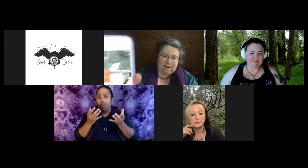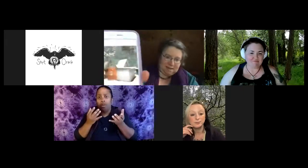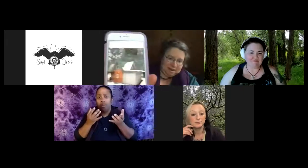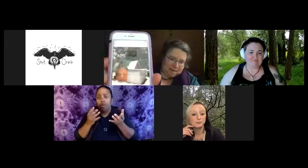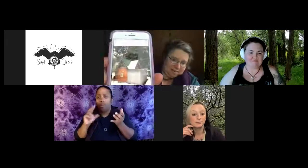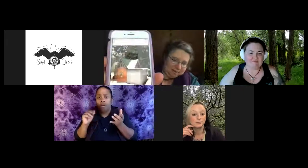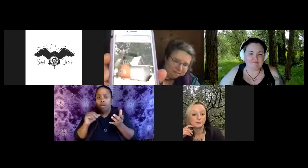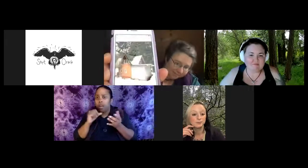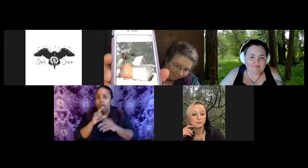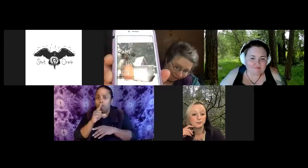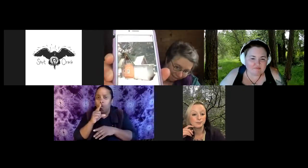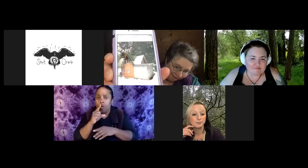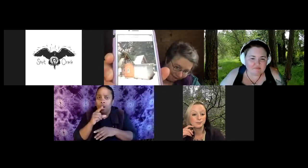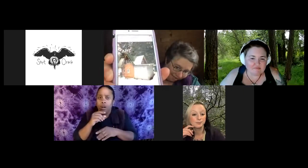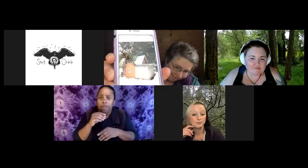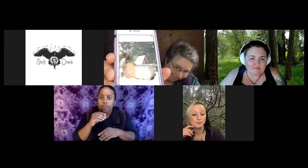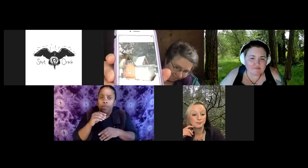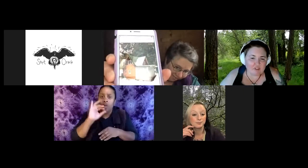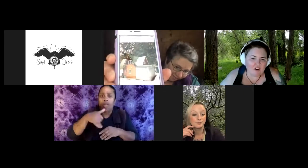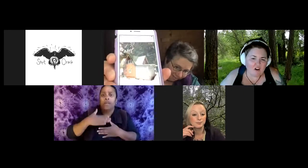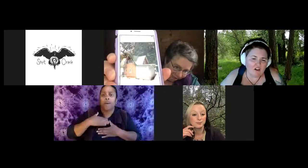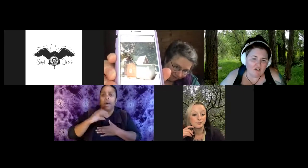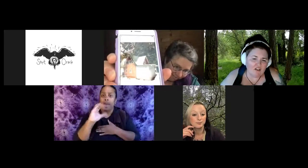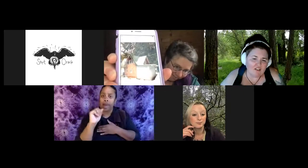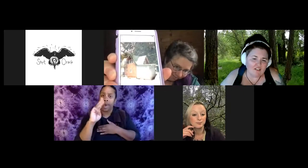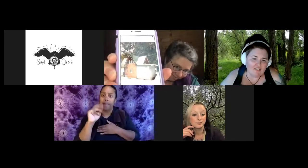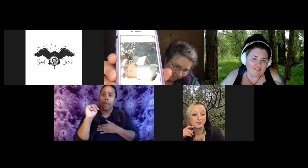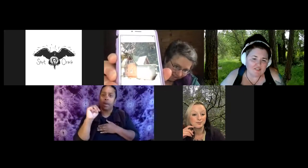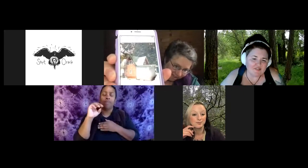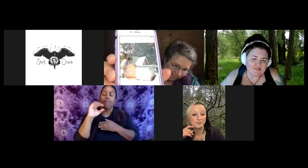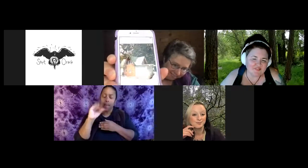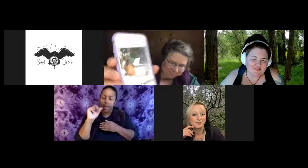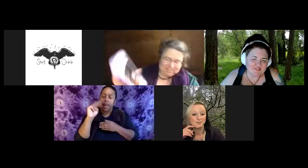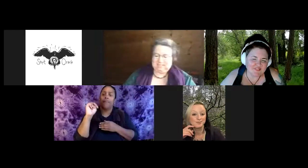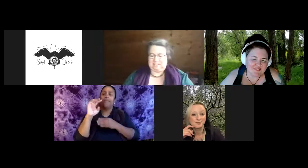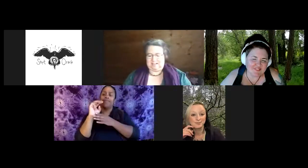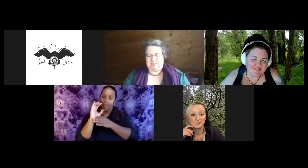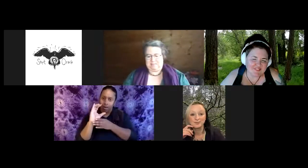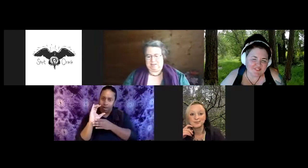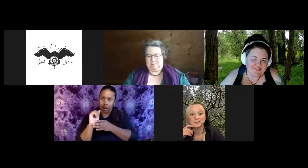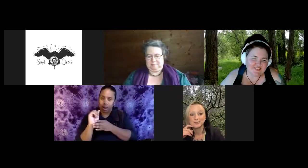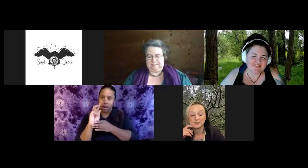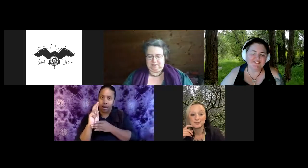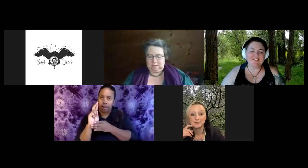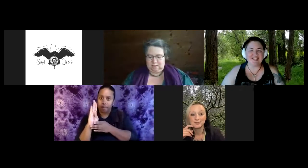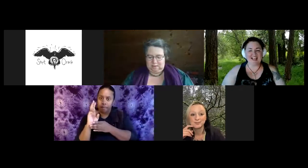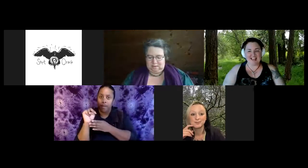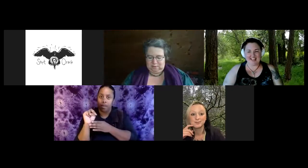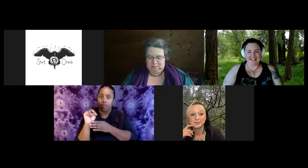idea of where I am now. I'm in this little cabin now. Just on the back. It's kind of, but yeah, it's just great that I'm here.